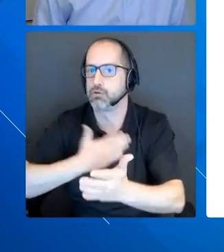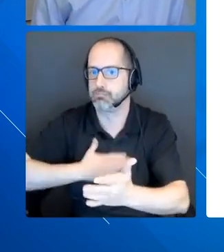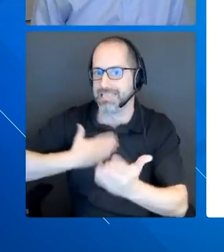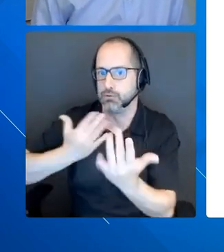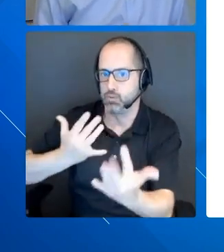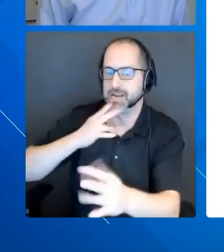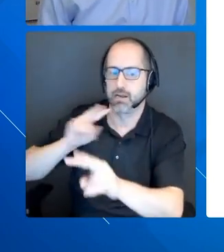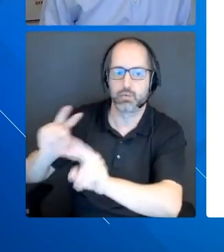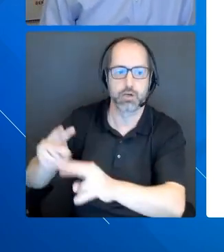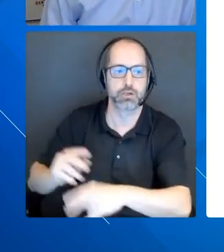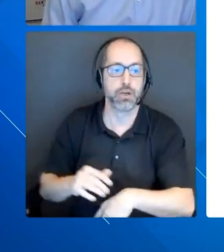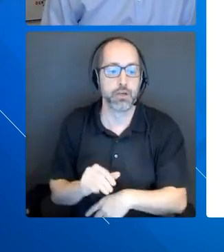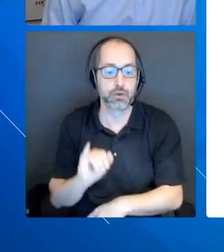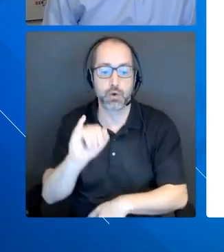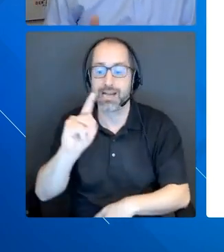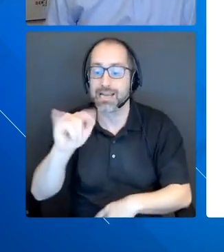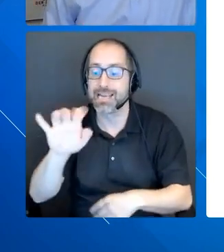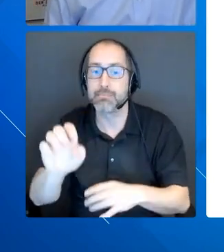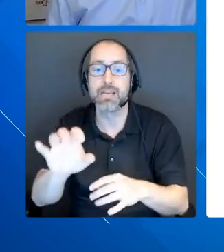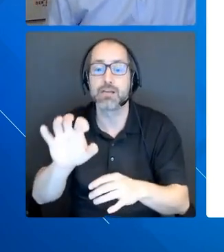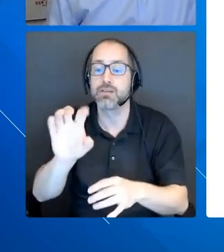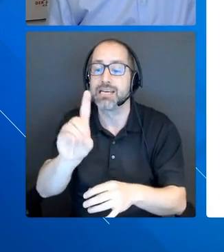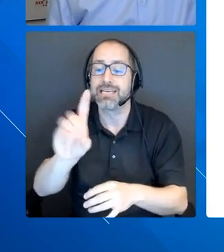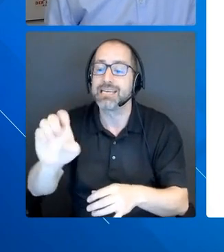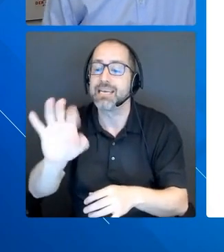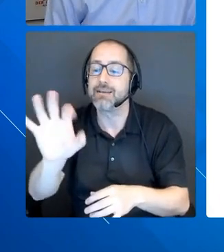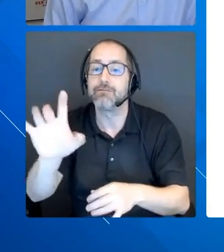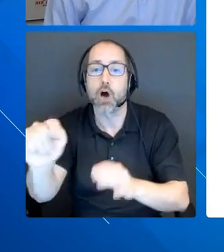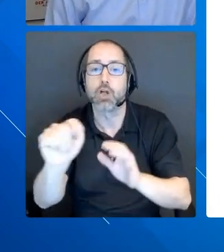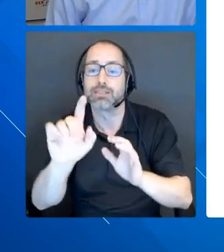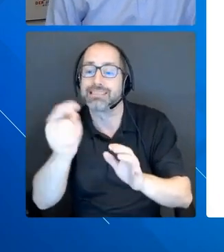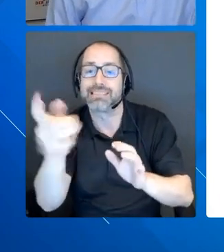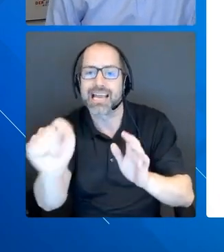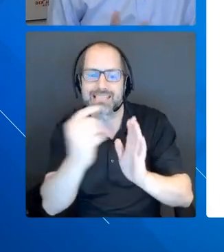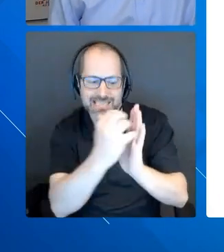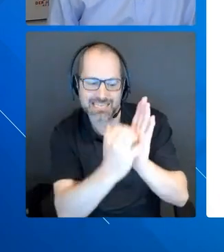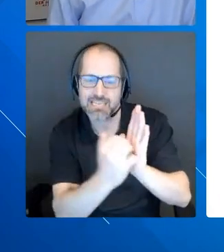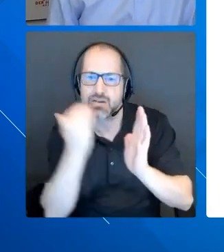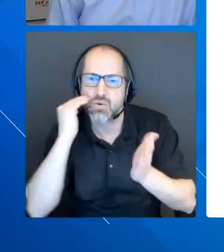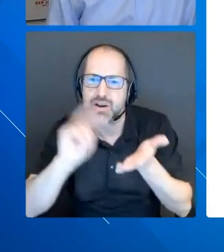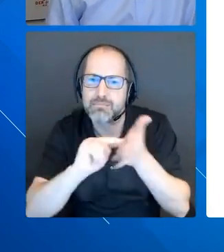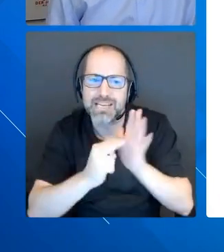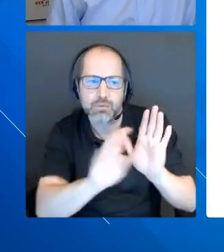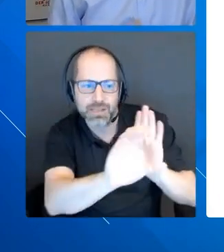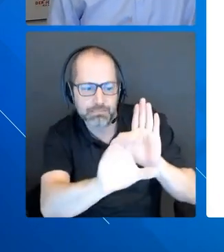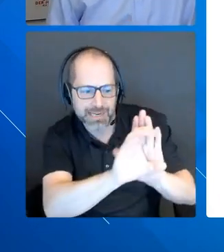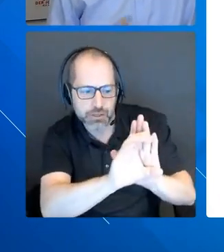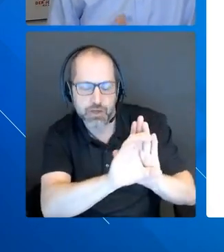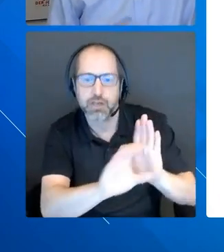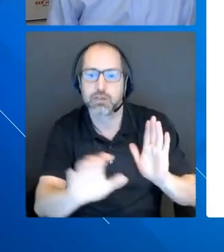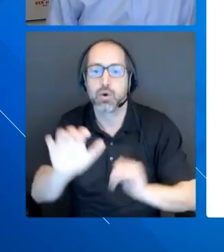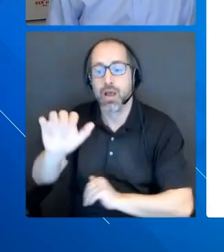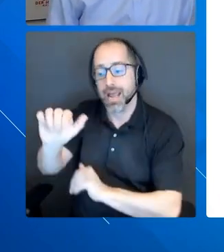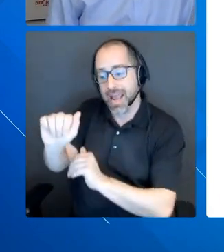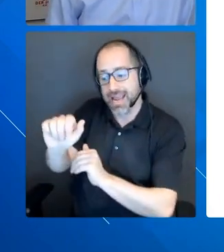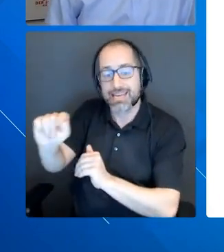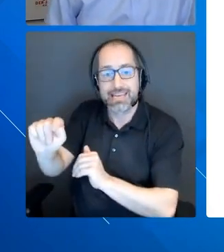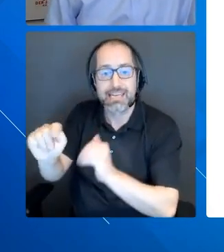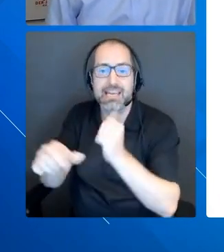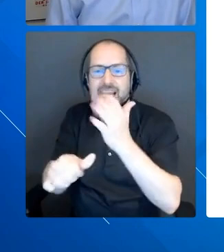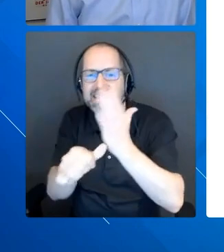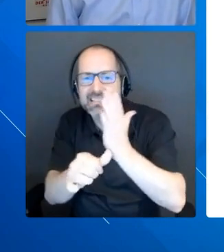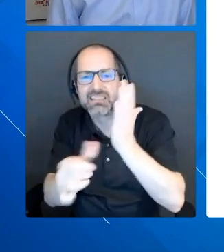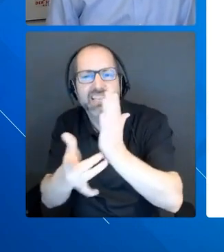Image alt text. I think a lot of people have heard about this. They're just really not sure what it is. So our AT, or assistive technology, screen readers, braille